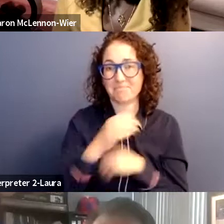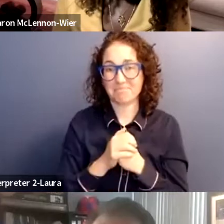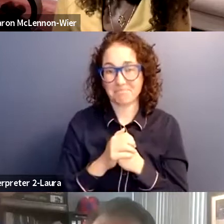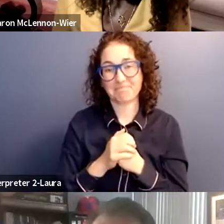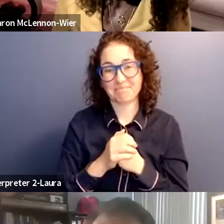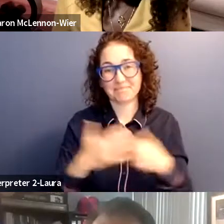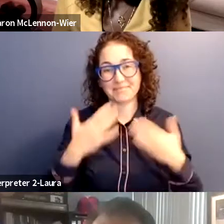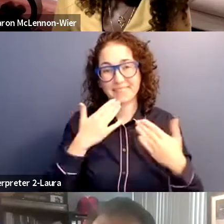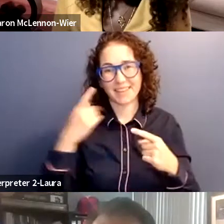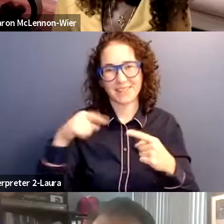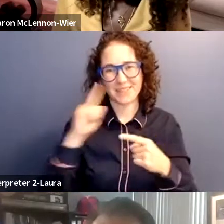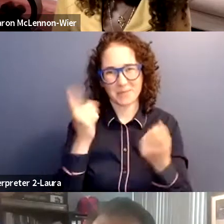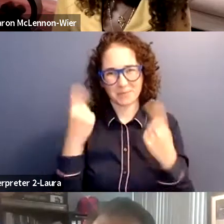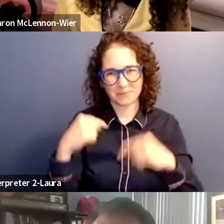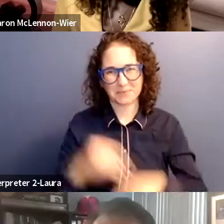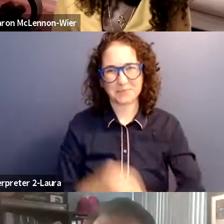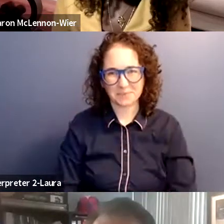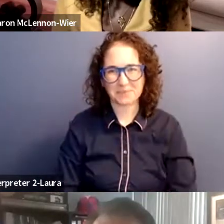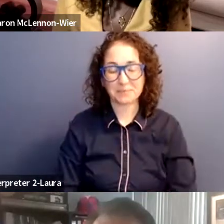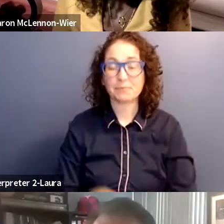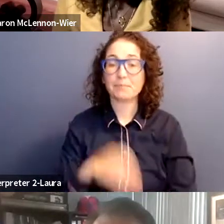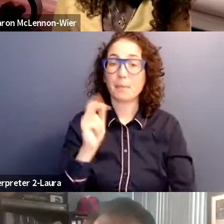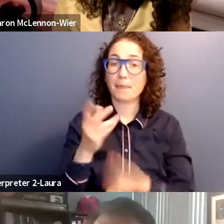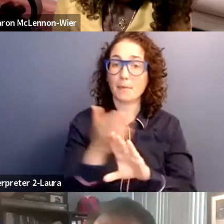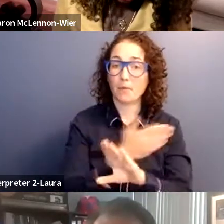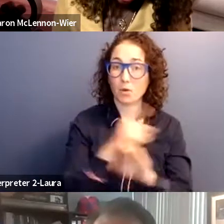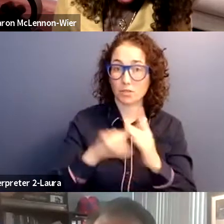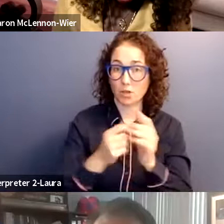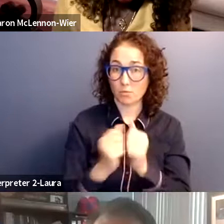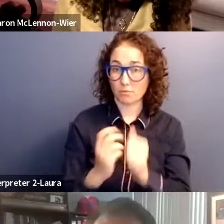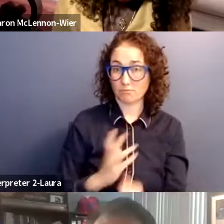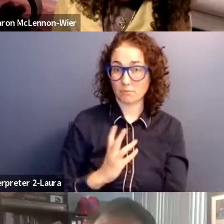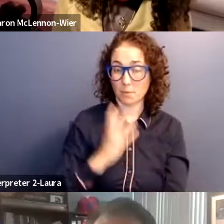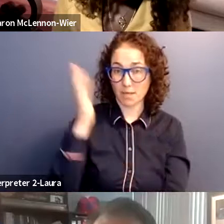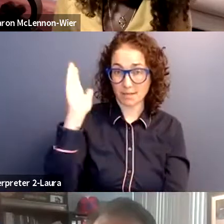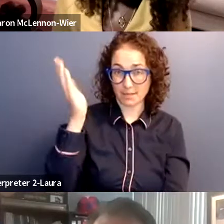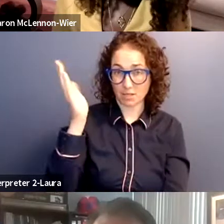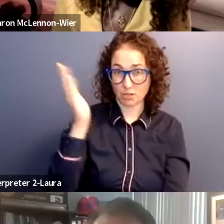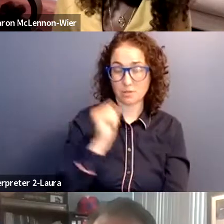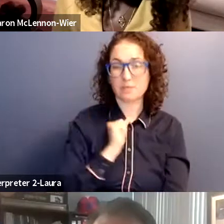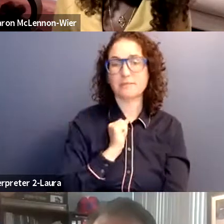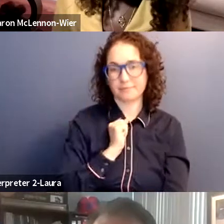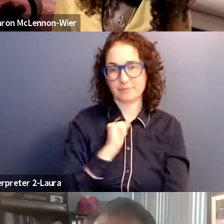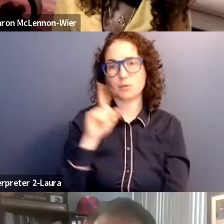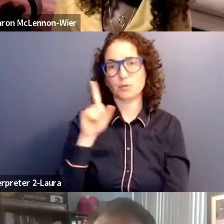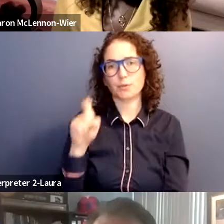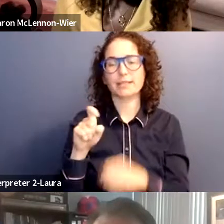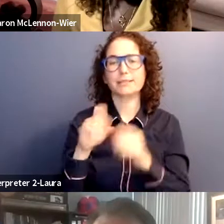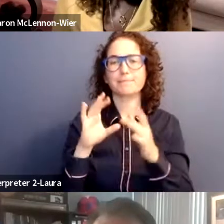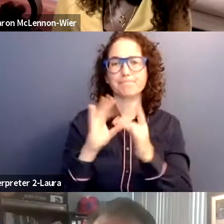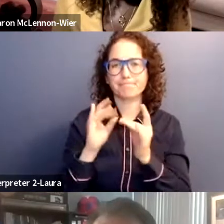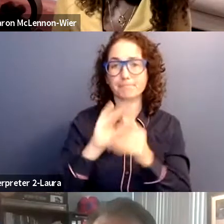so much for participating. Before we begin with our formal presentation, we need to discuss